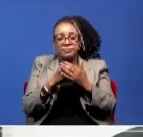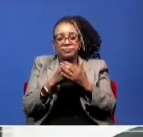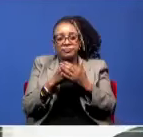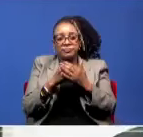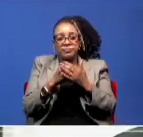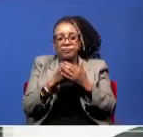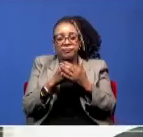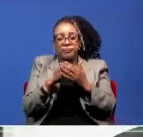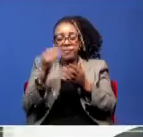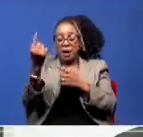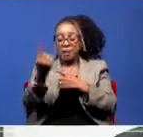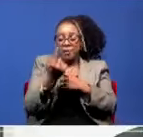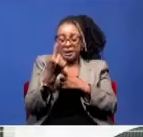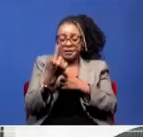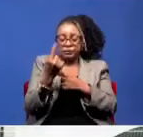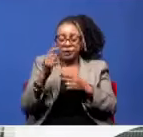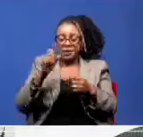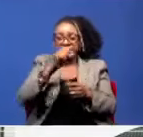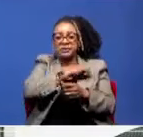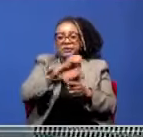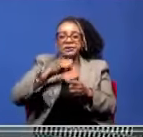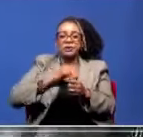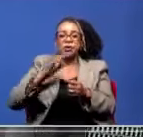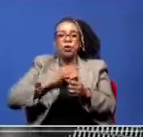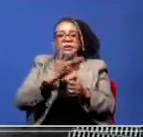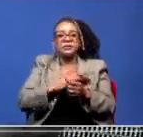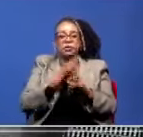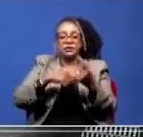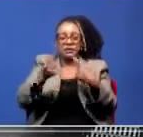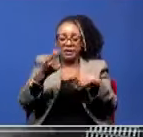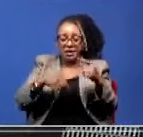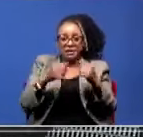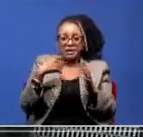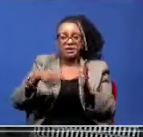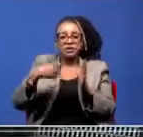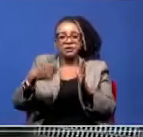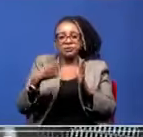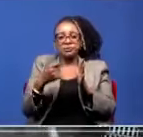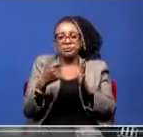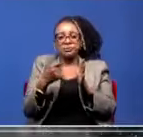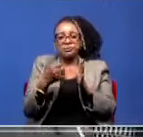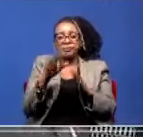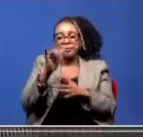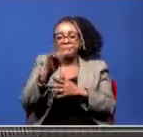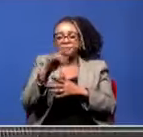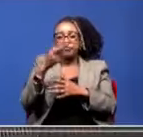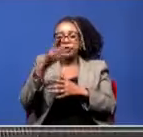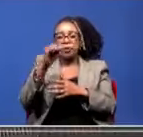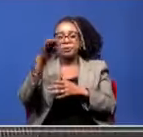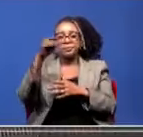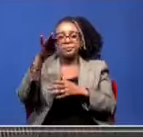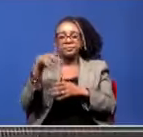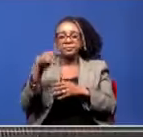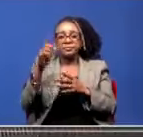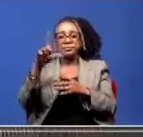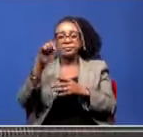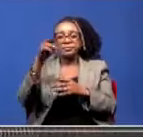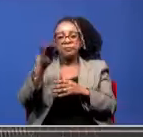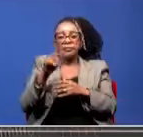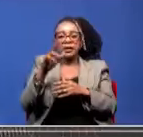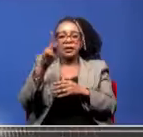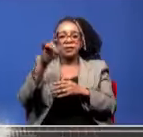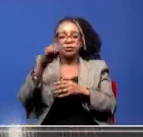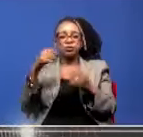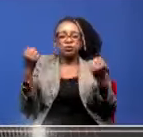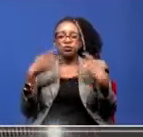Appearing before the Senate Committee on Trade and Industrialization, Chama Holding Limited Director Ruth Kinyanjui shocked the